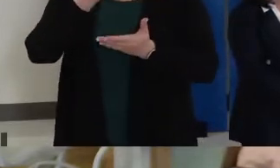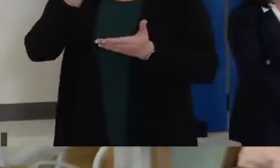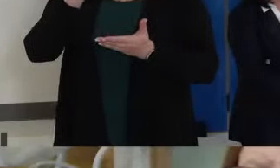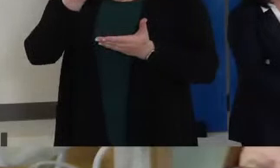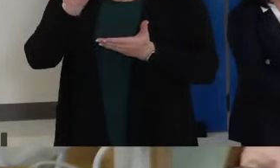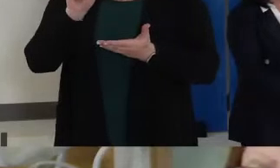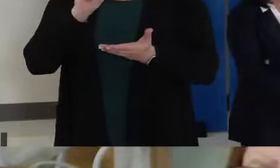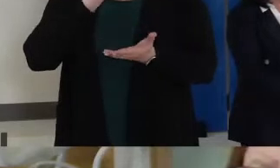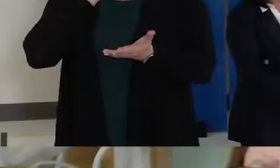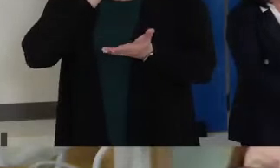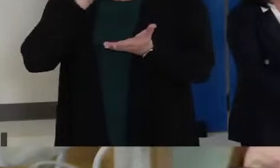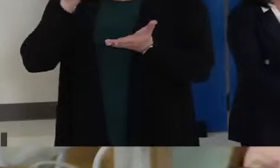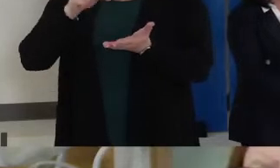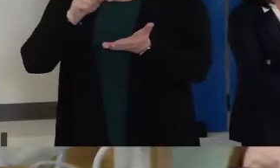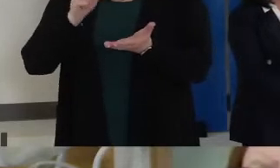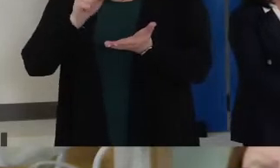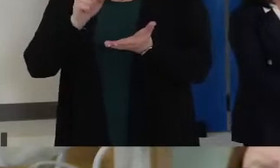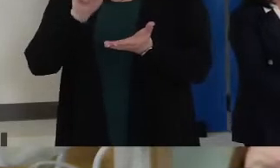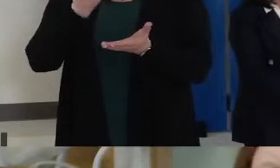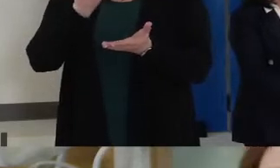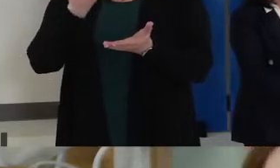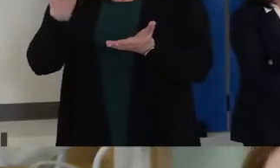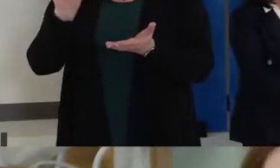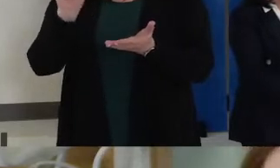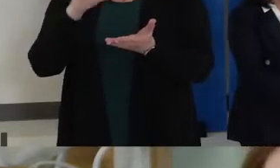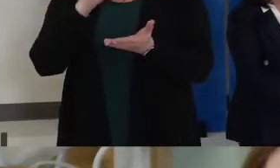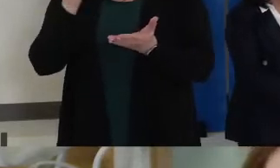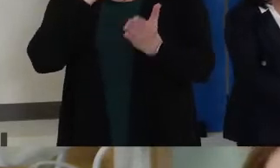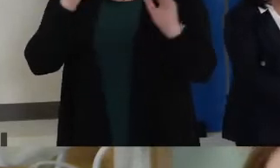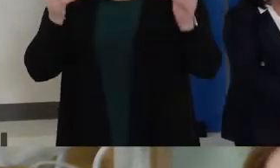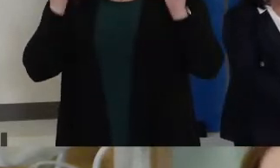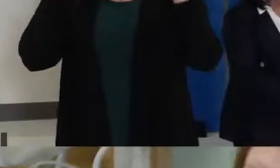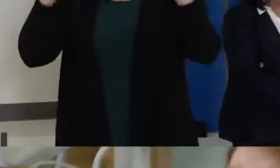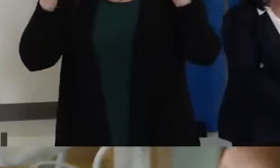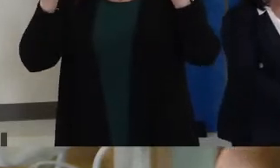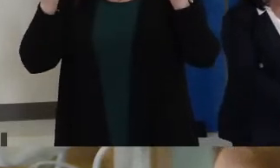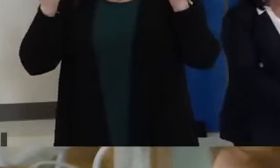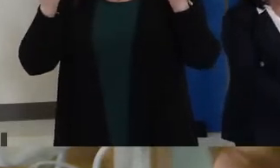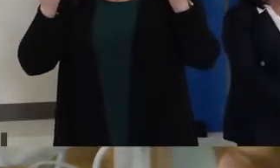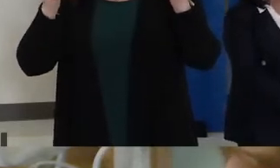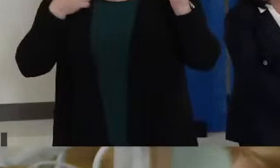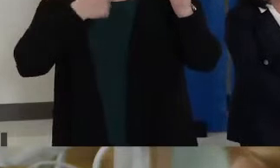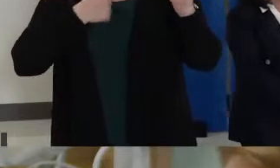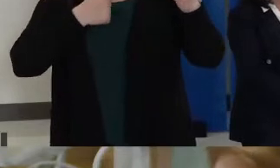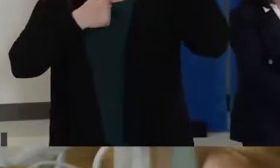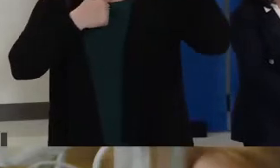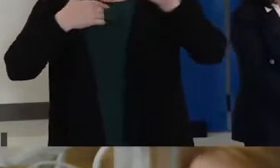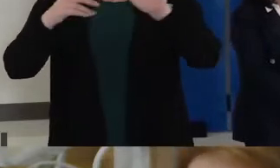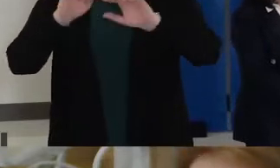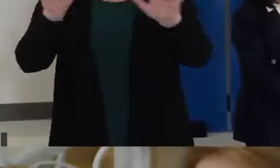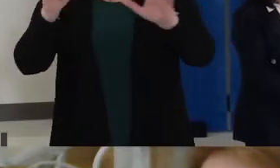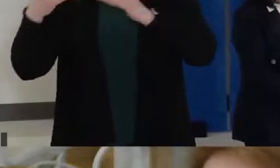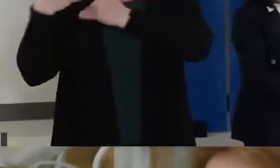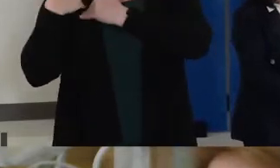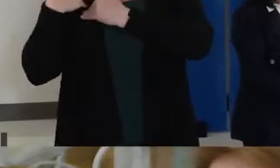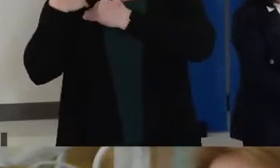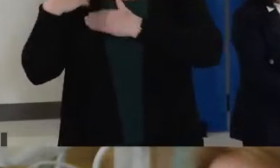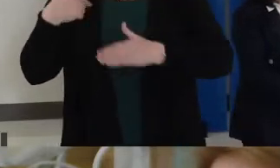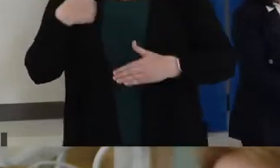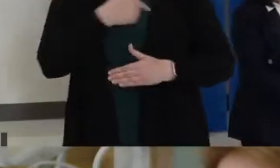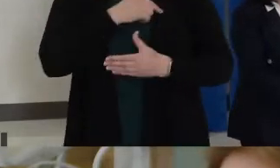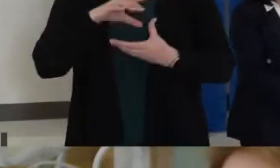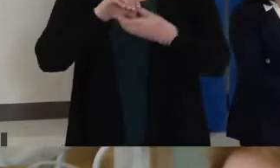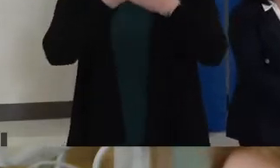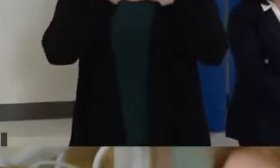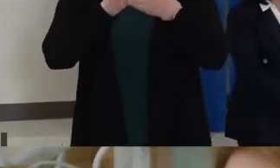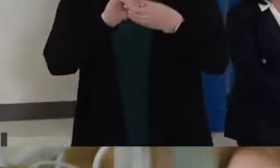that and taking it to the next level. So I'm all about being accountable. We own this.